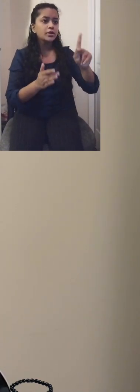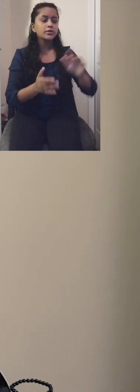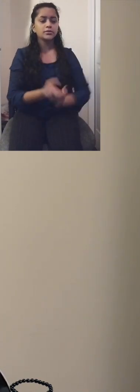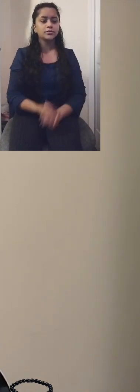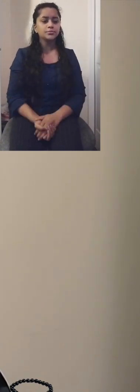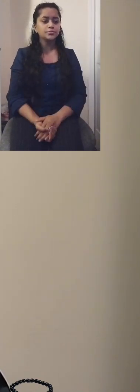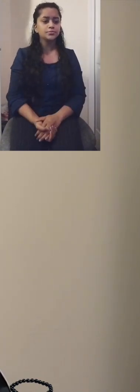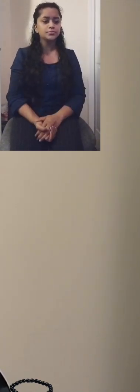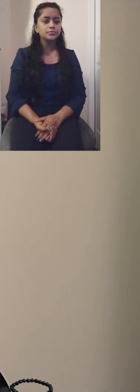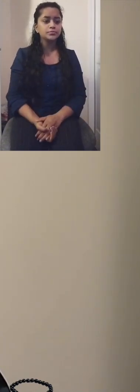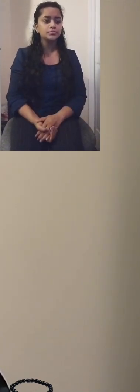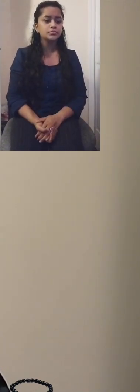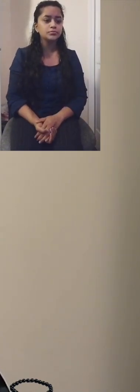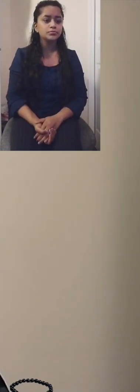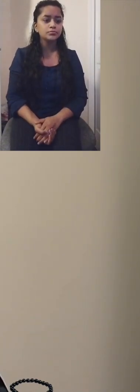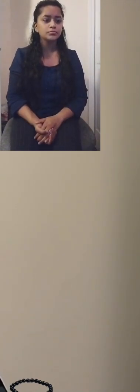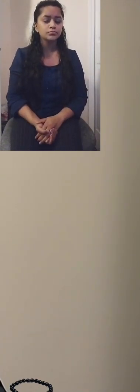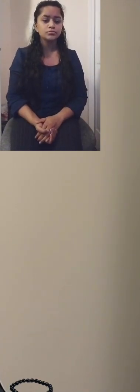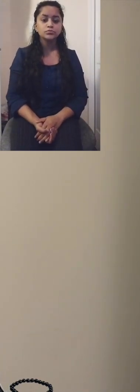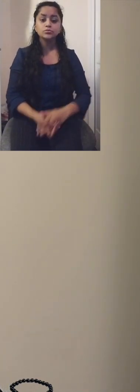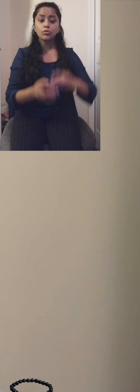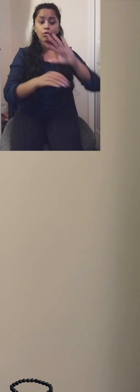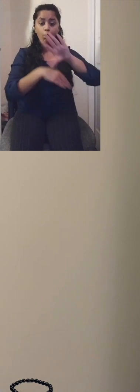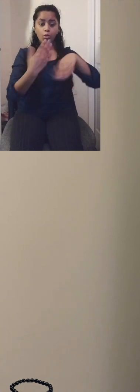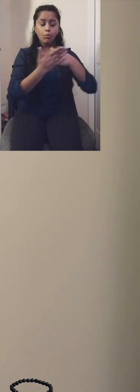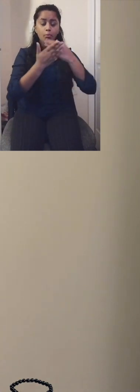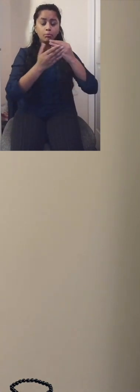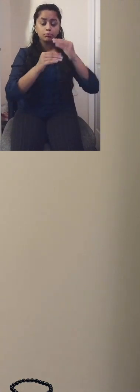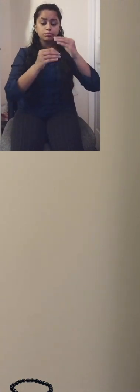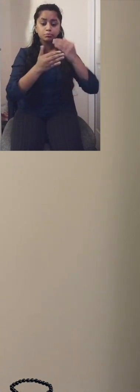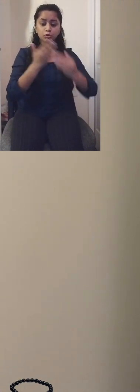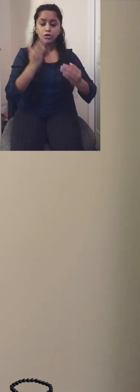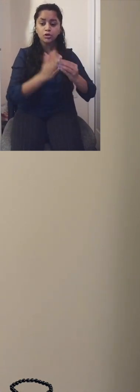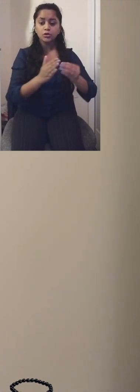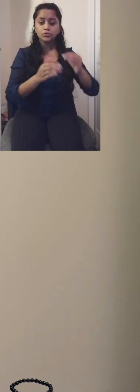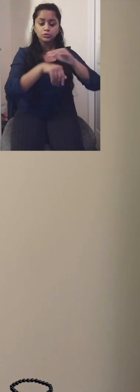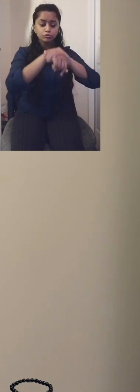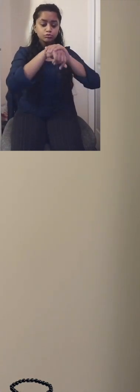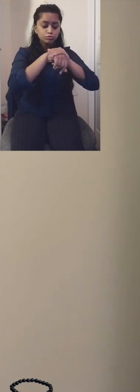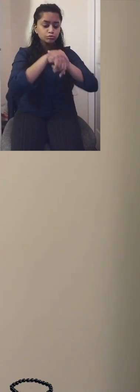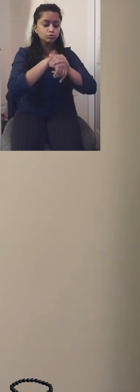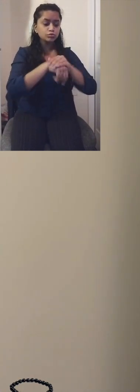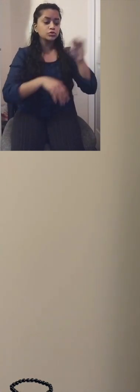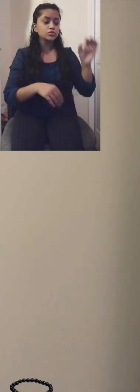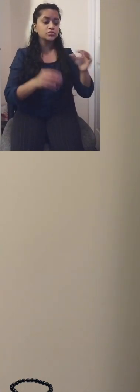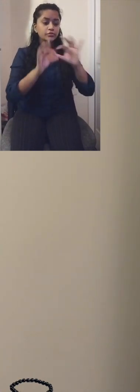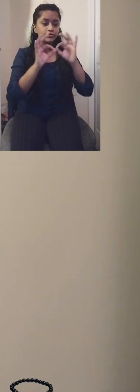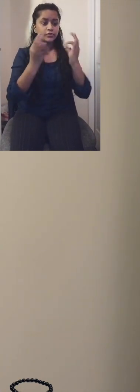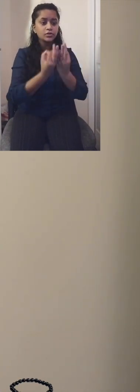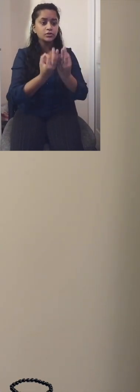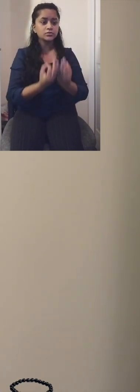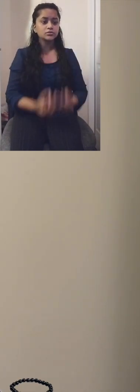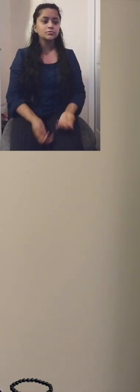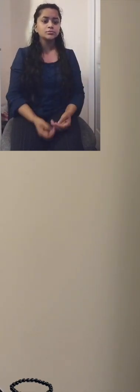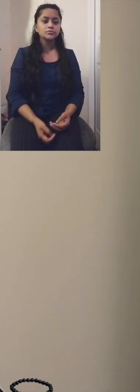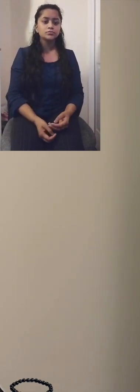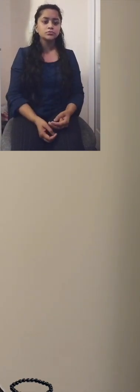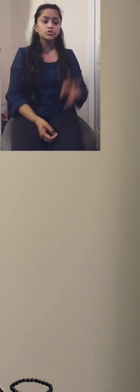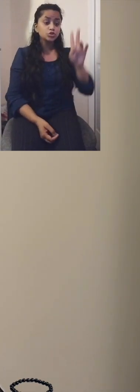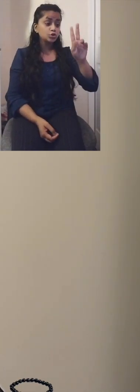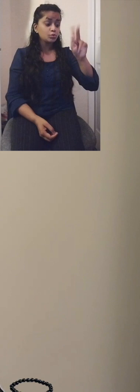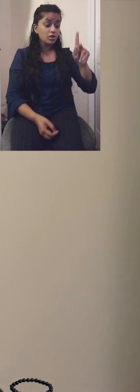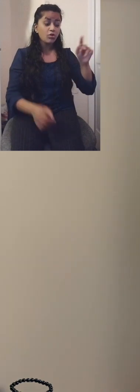our overseas territories, part of the British family, and therefore we have a very kind of special relationship with the